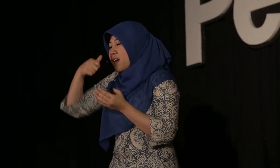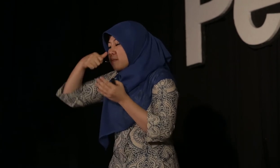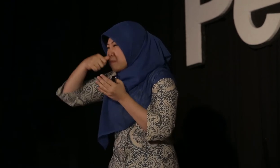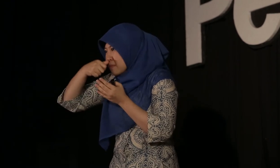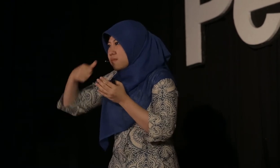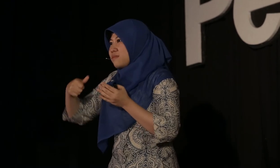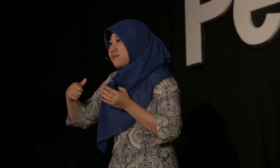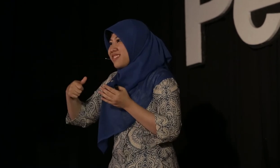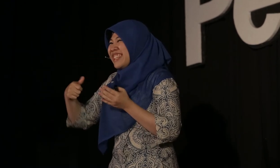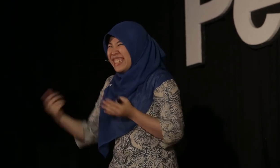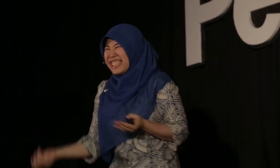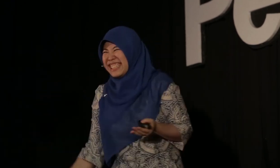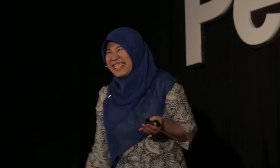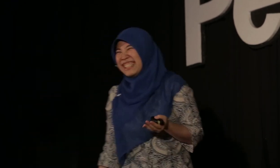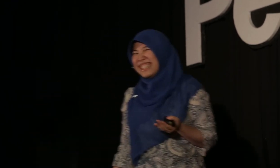and then...